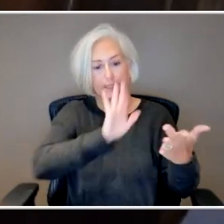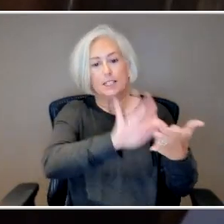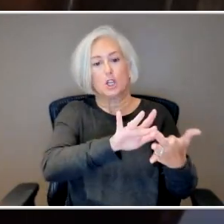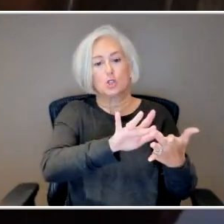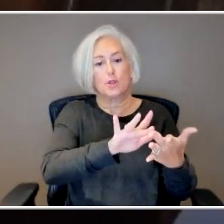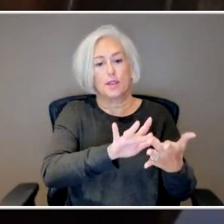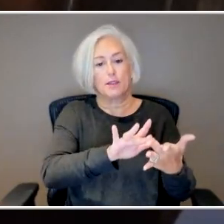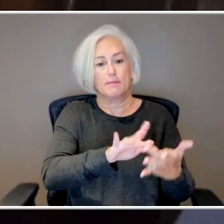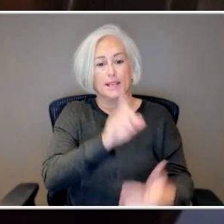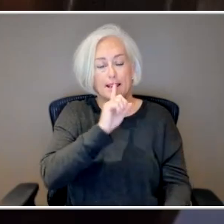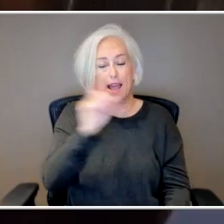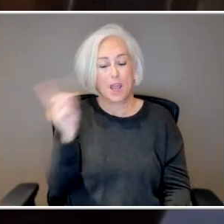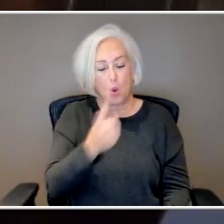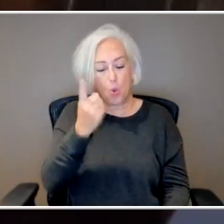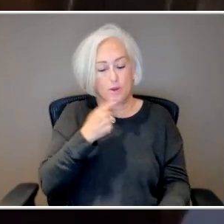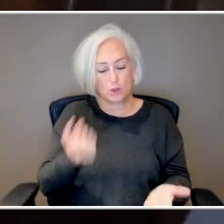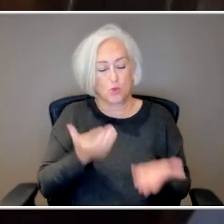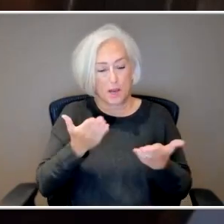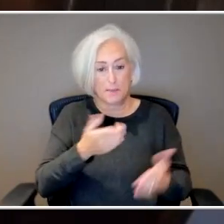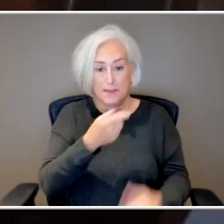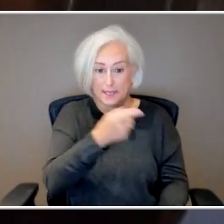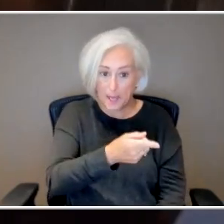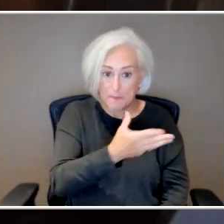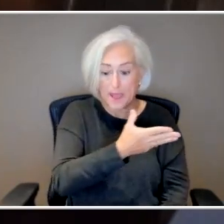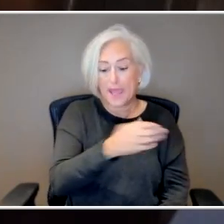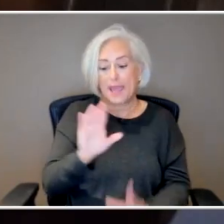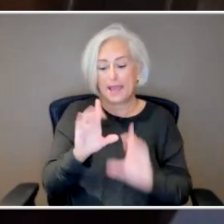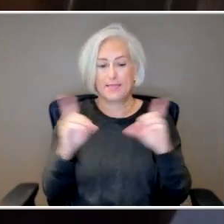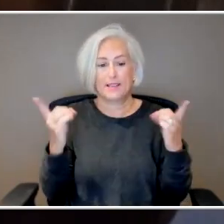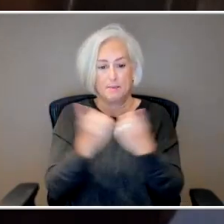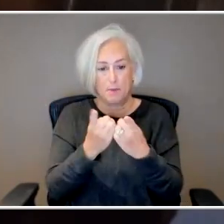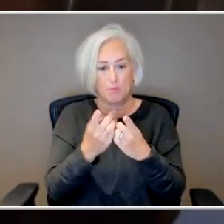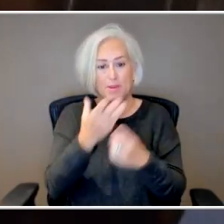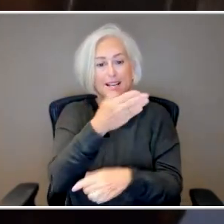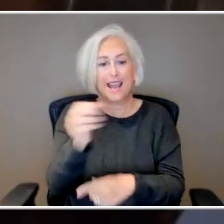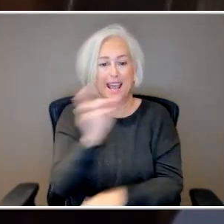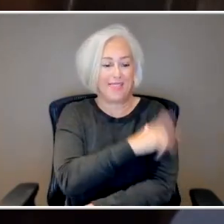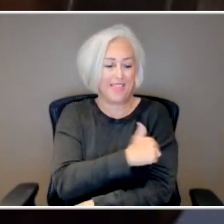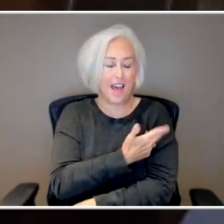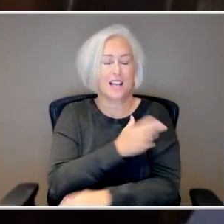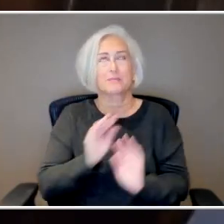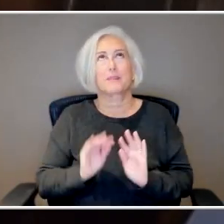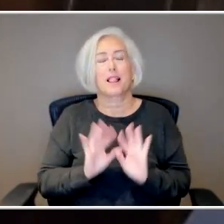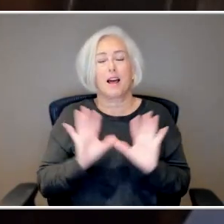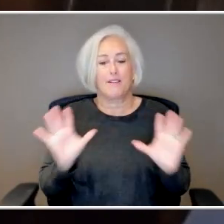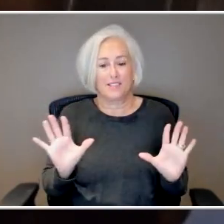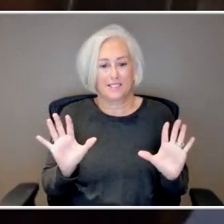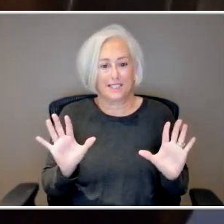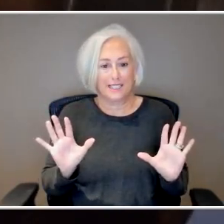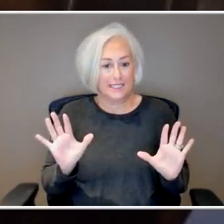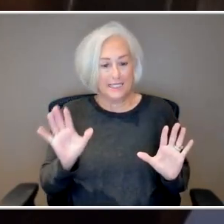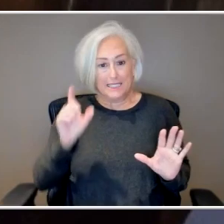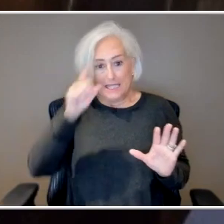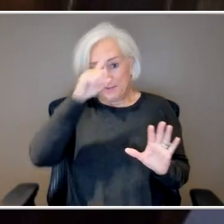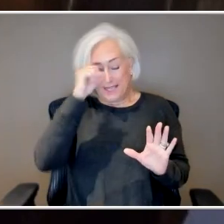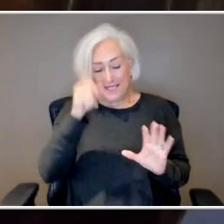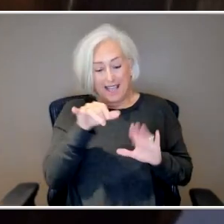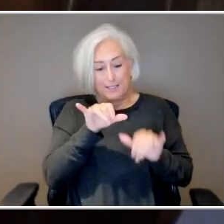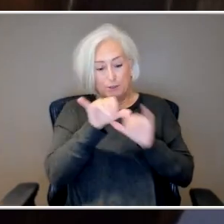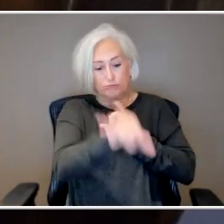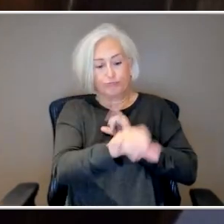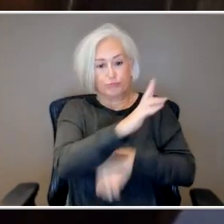I always recommend him, and I recommend the department and the hospital, obviously, because I was in the hospital for 10 days.